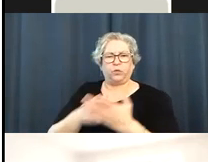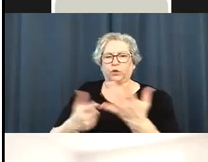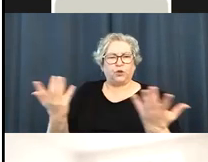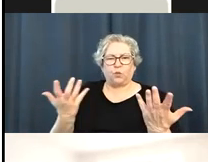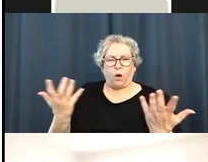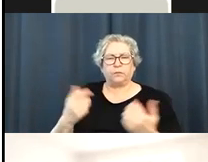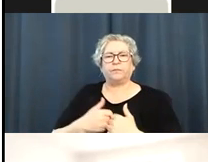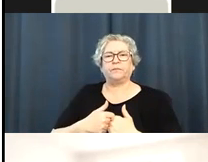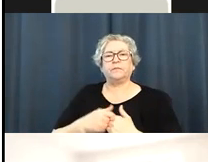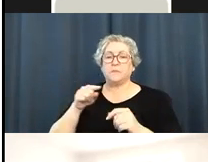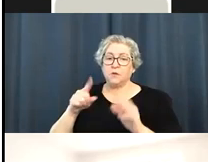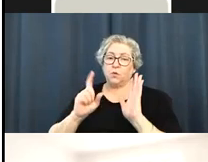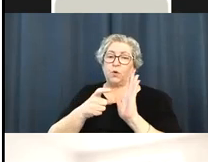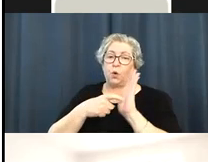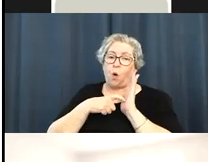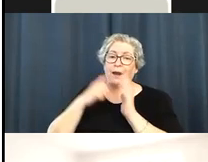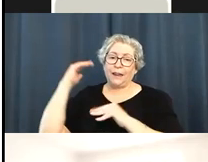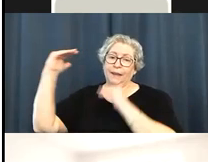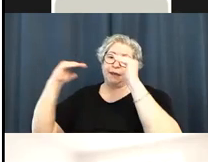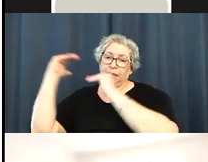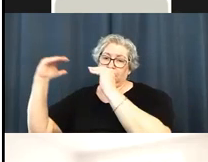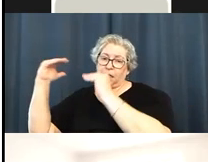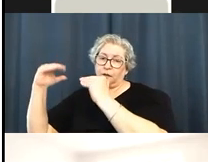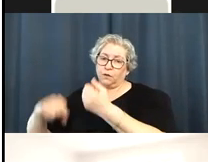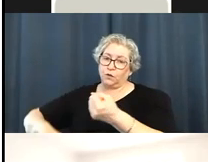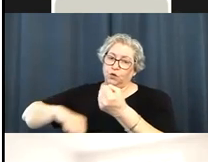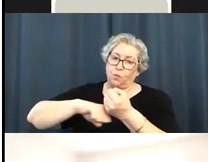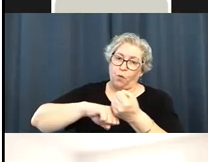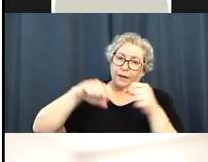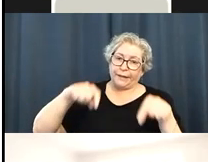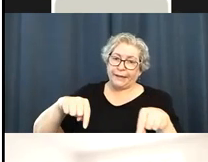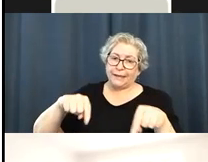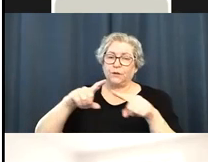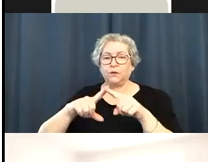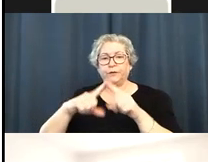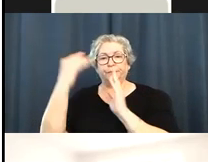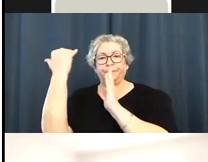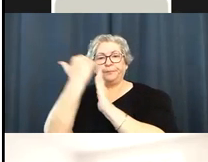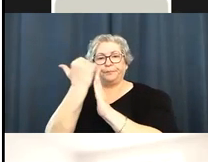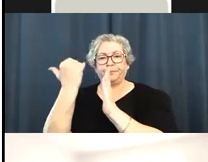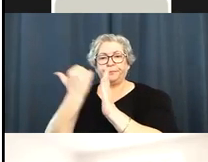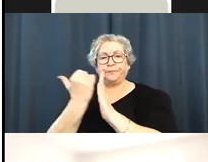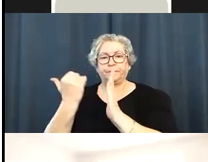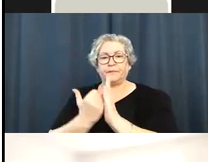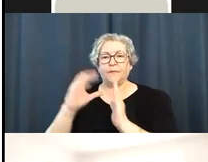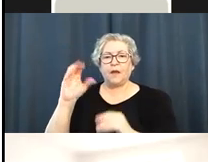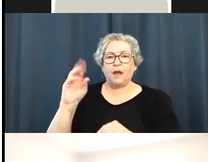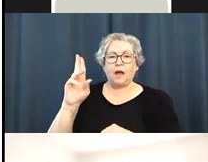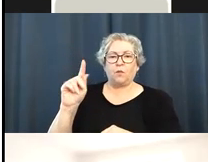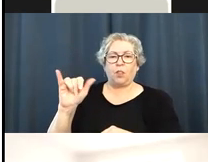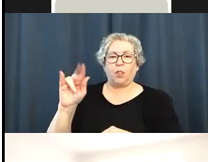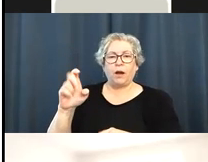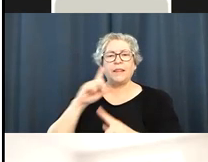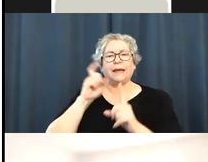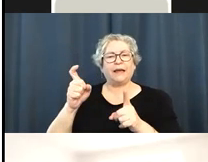this does require the adult in the room who's supporting this to kind of outline that and then give the boundaries,